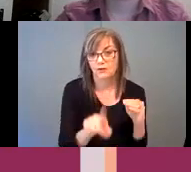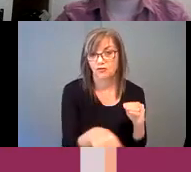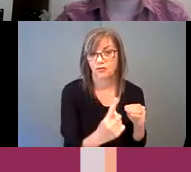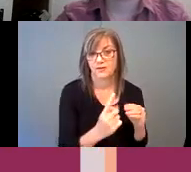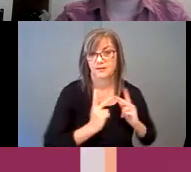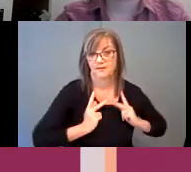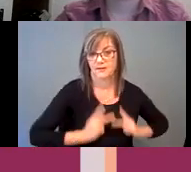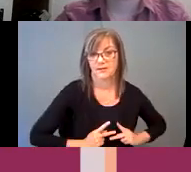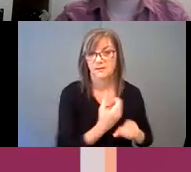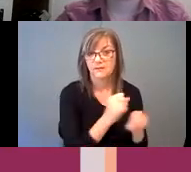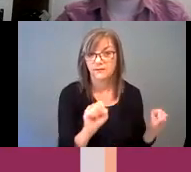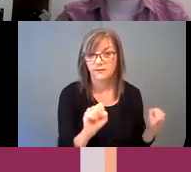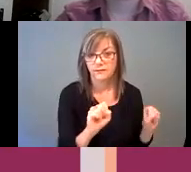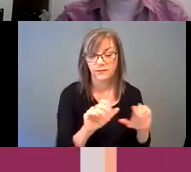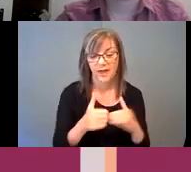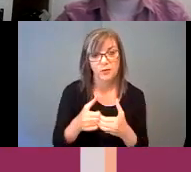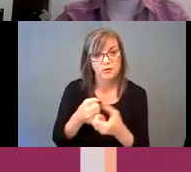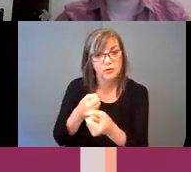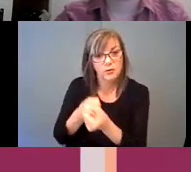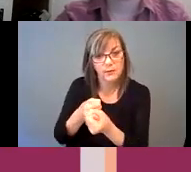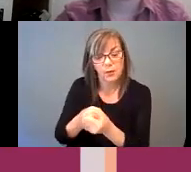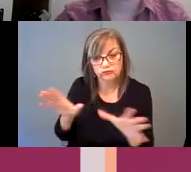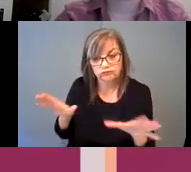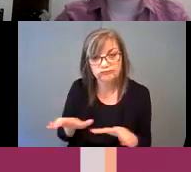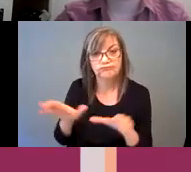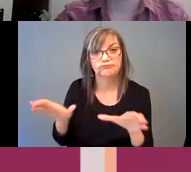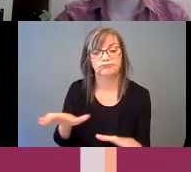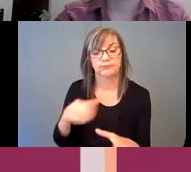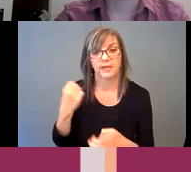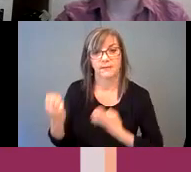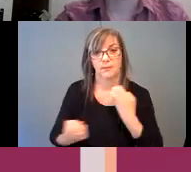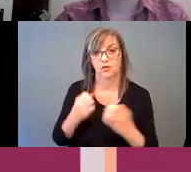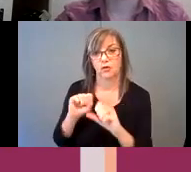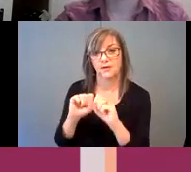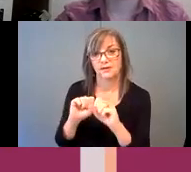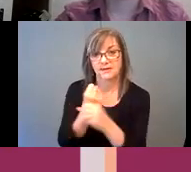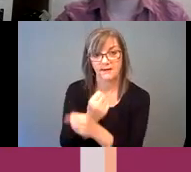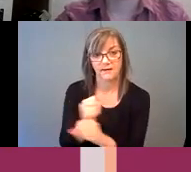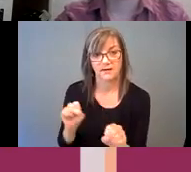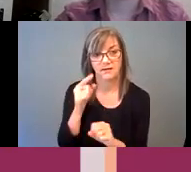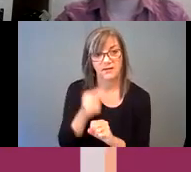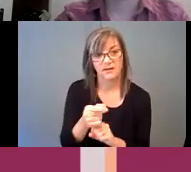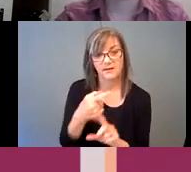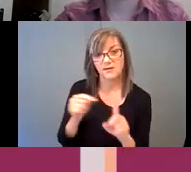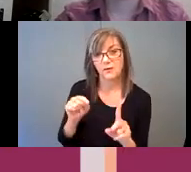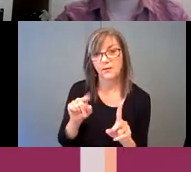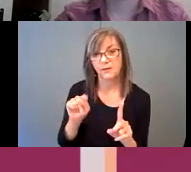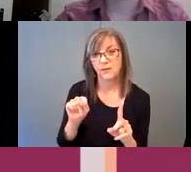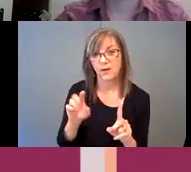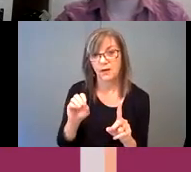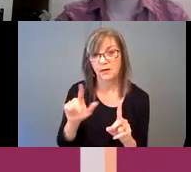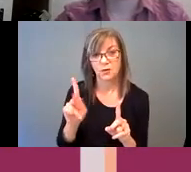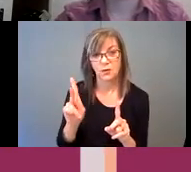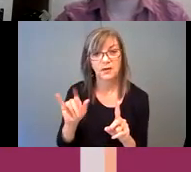to promote emotional safety. And this was particularly from a toolkit for domestic violence shelters, but I